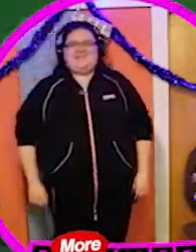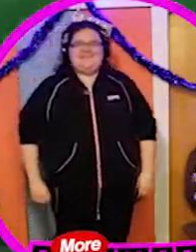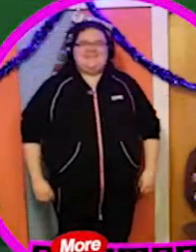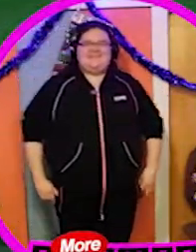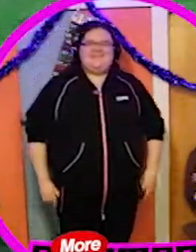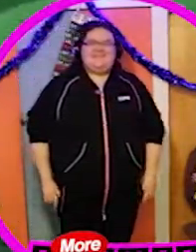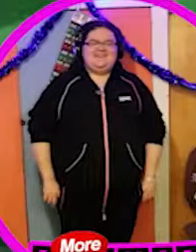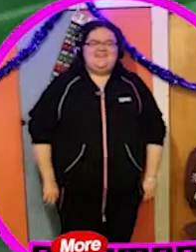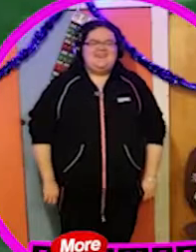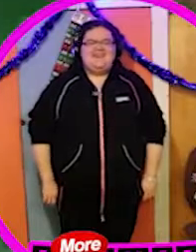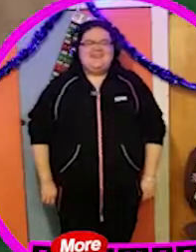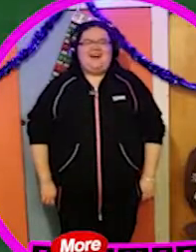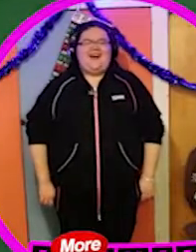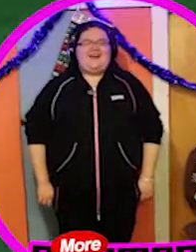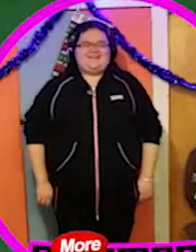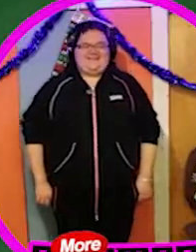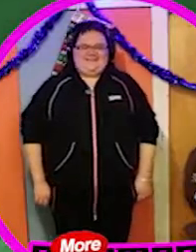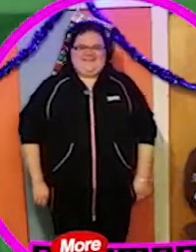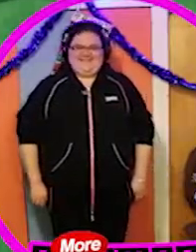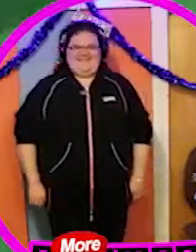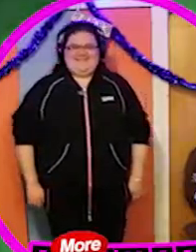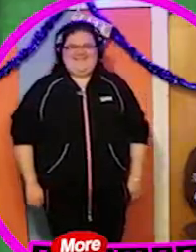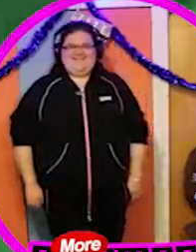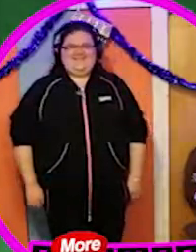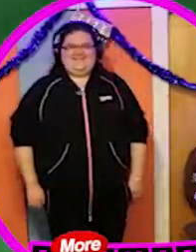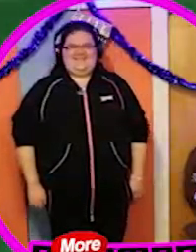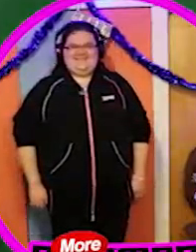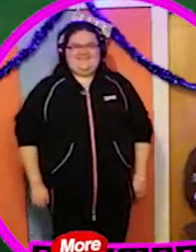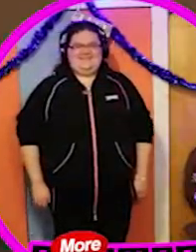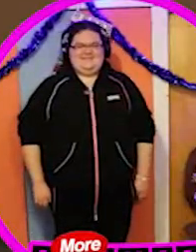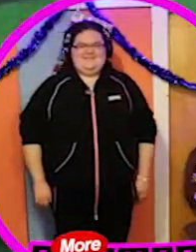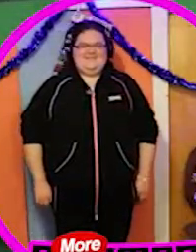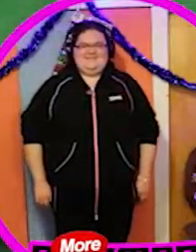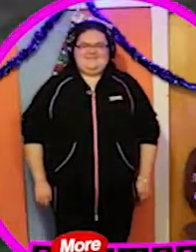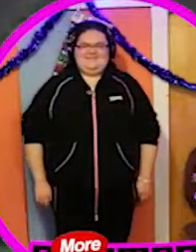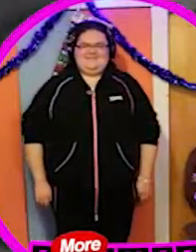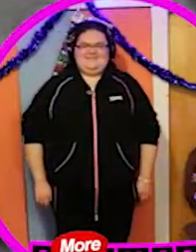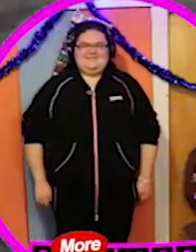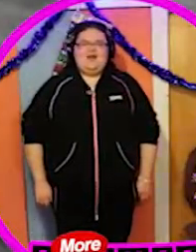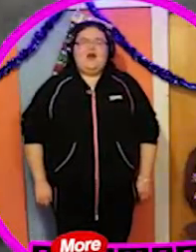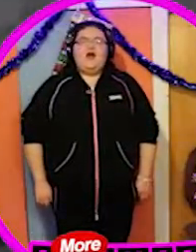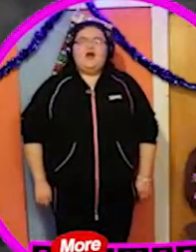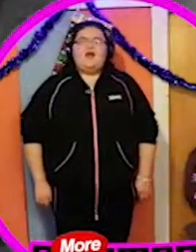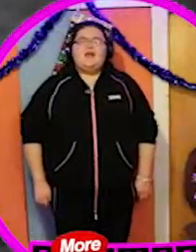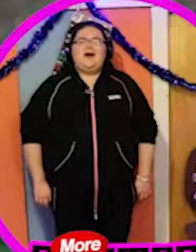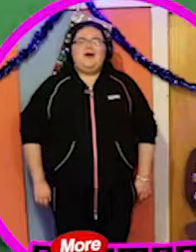I got a knife, yes. No, bro. You put me next to someone with the knife. Are you okay? Josh, I'm sorry, Josh. No,